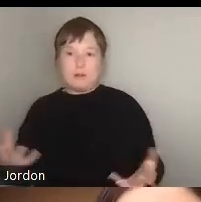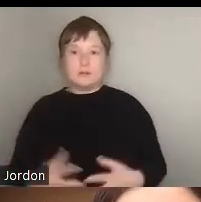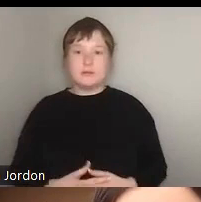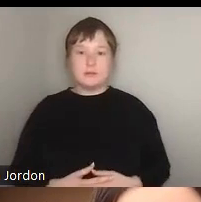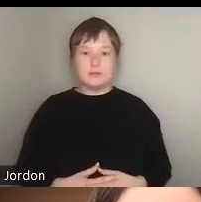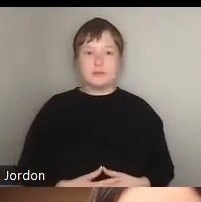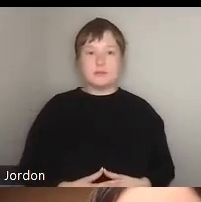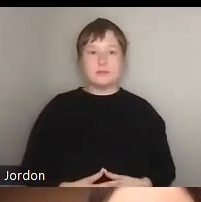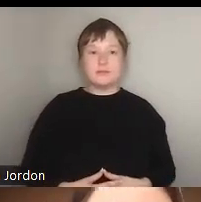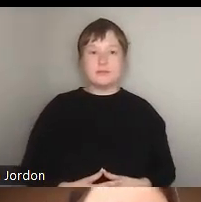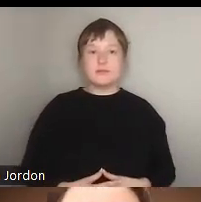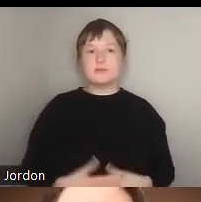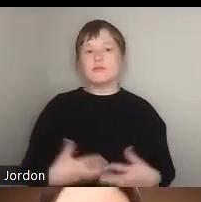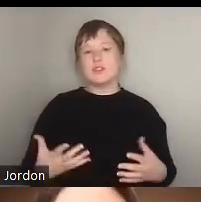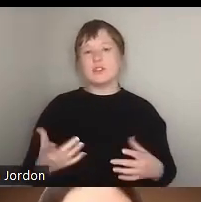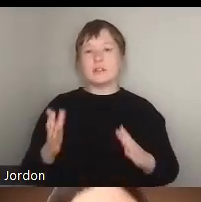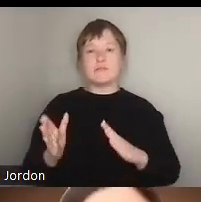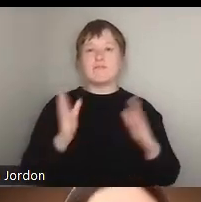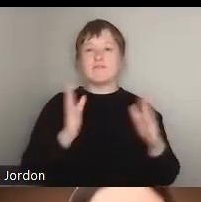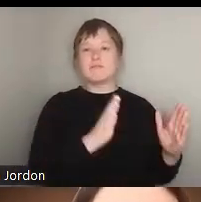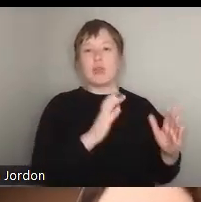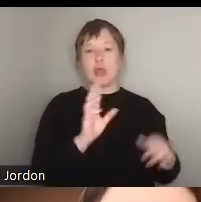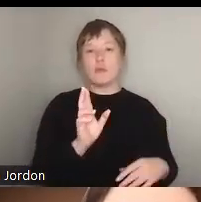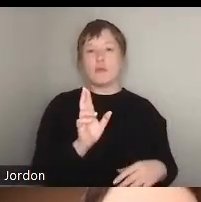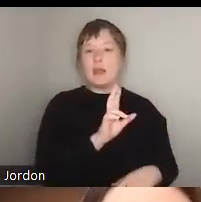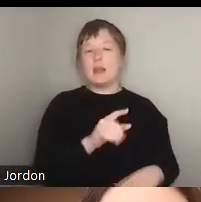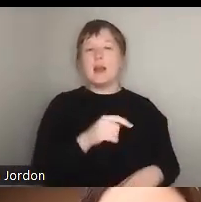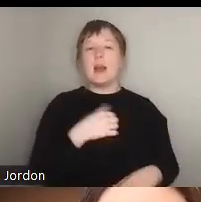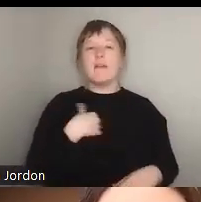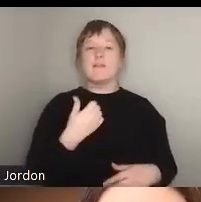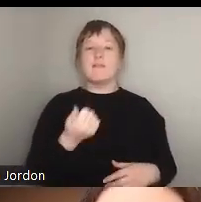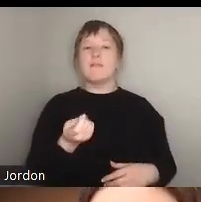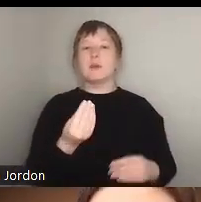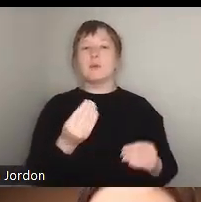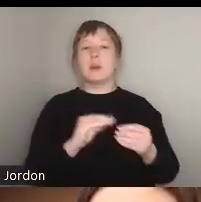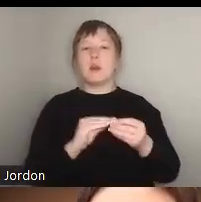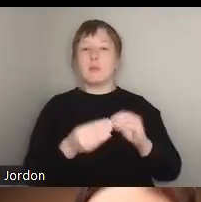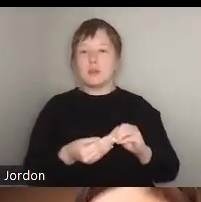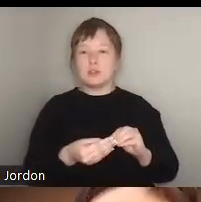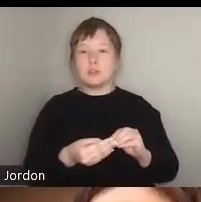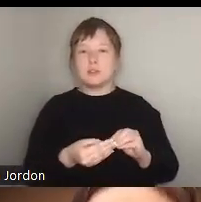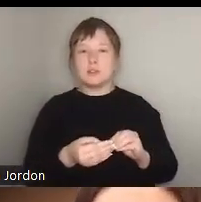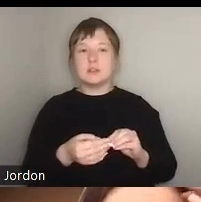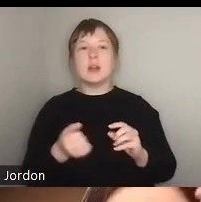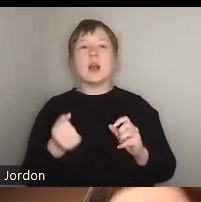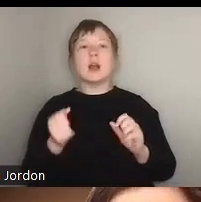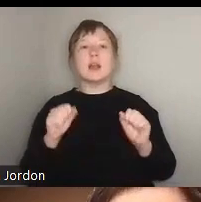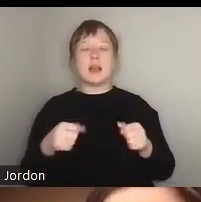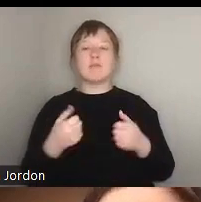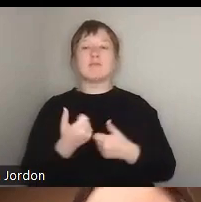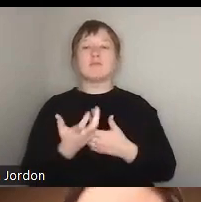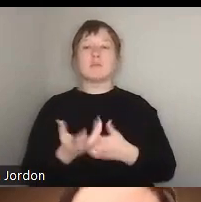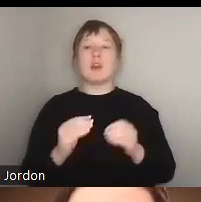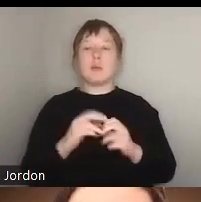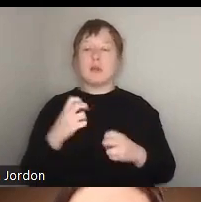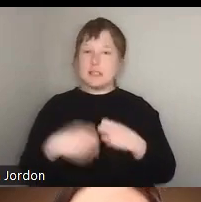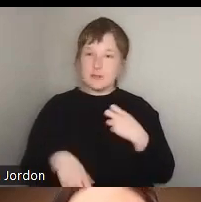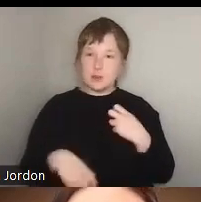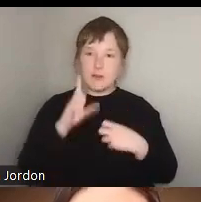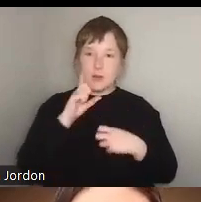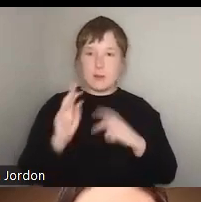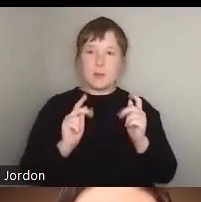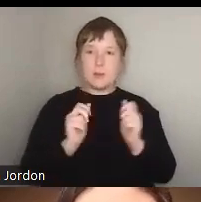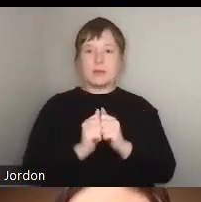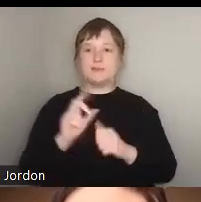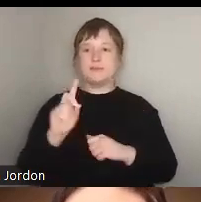And then just some numbers on it right here that shows how it can be more difficult for people with disabilities to report abuse.